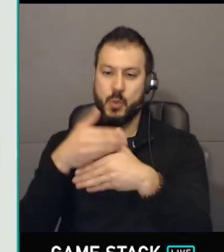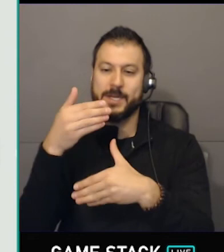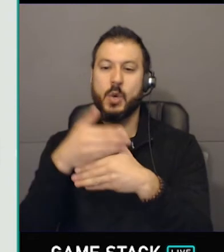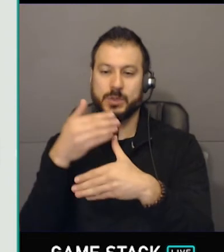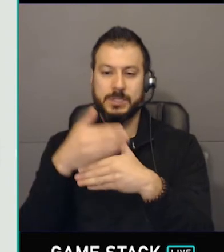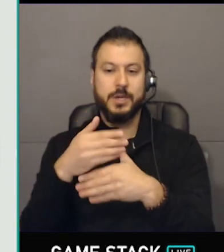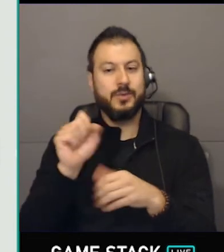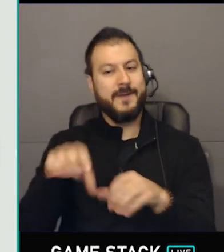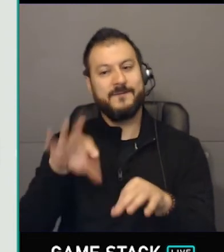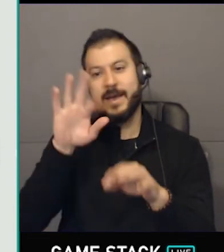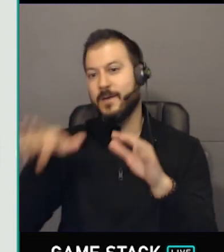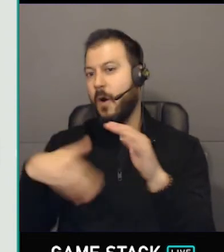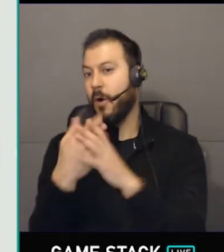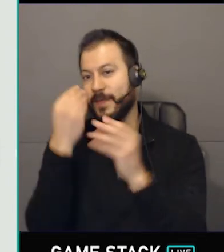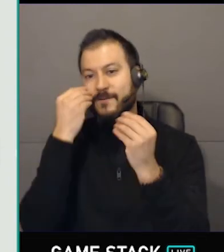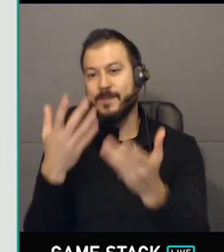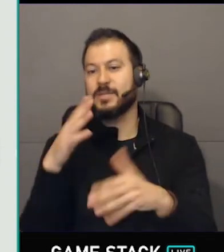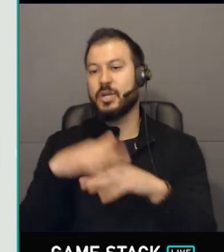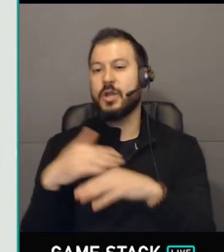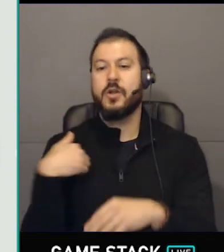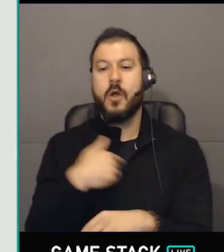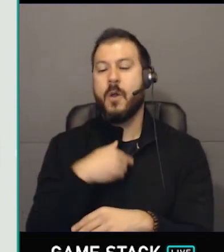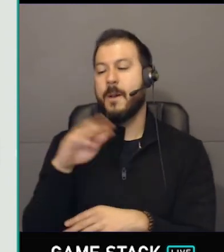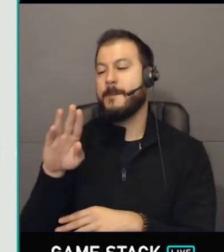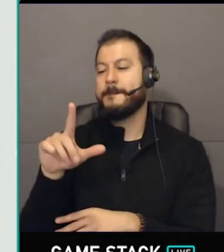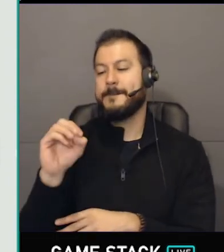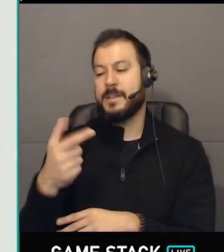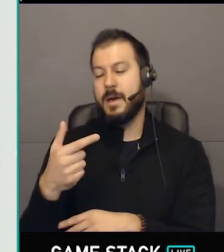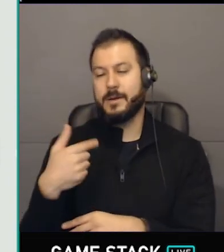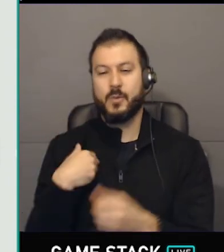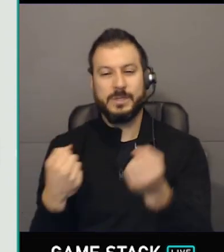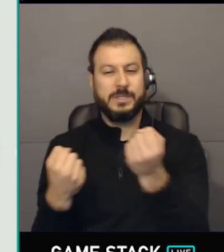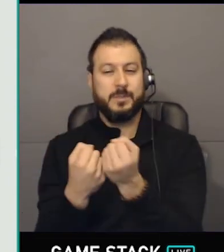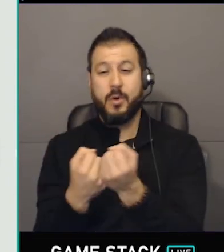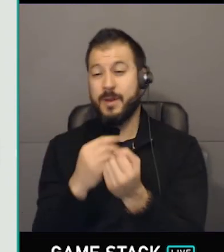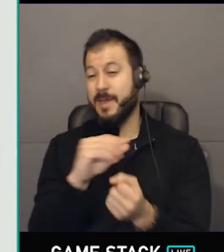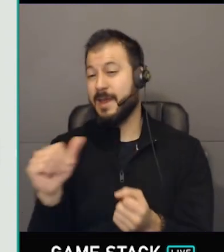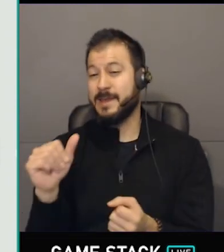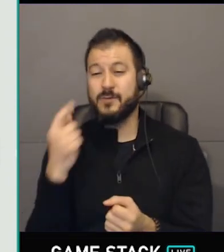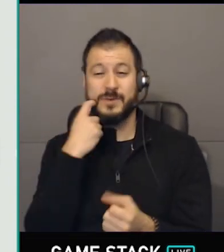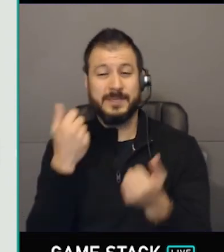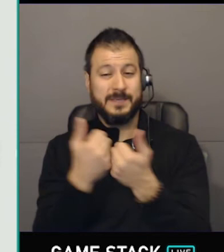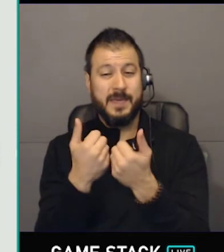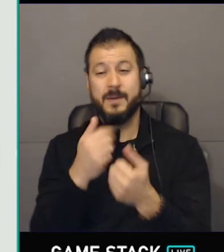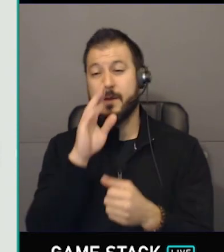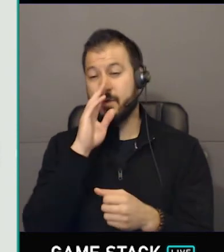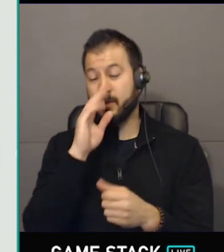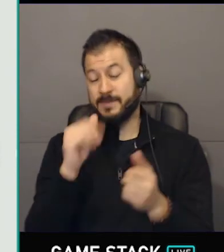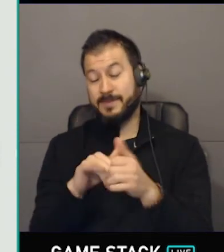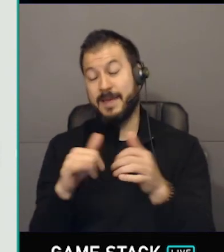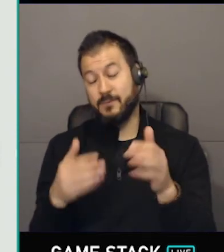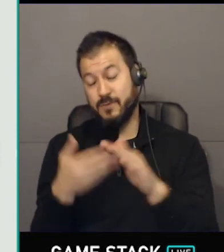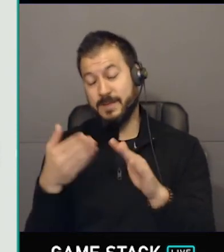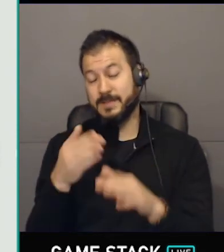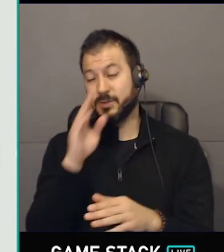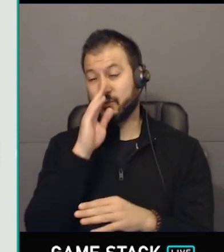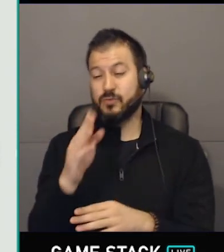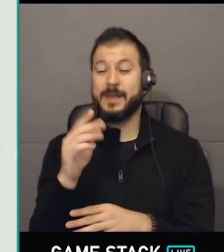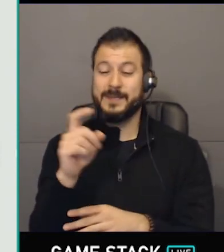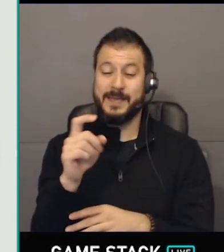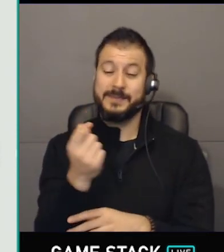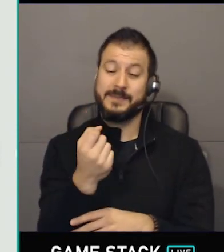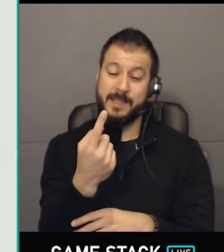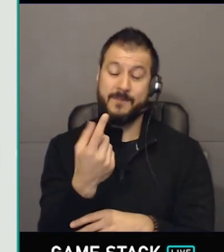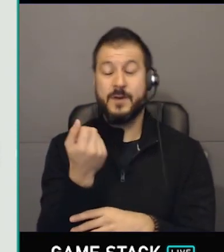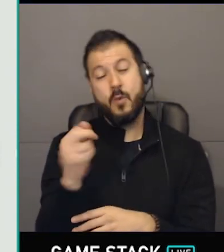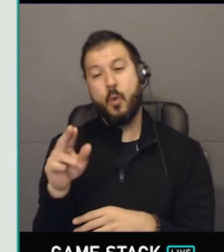blog. We support any recent game running DirectX 11 or 12. This encompasses the vast majority of gaming hours spent